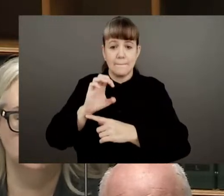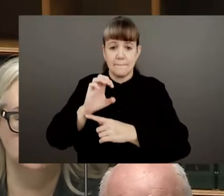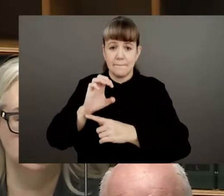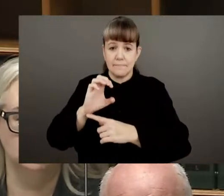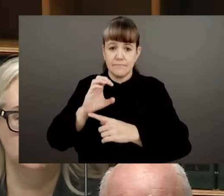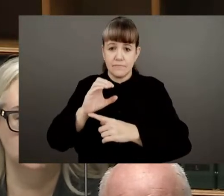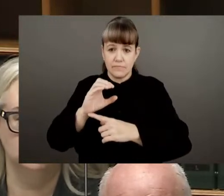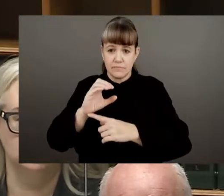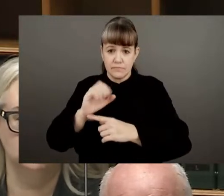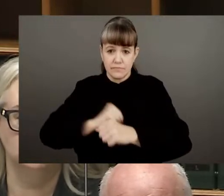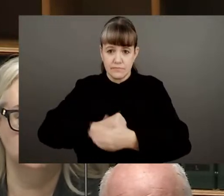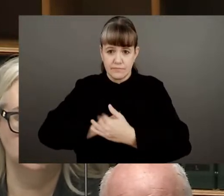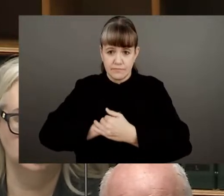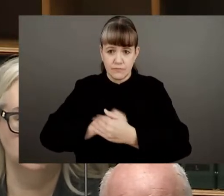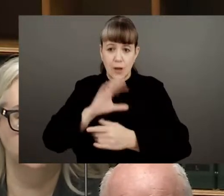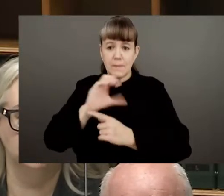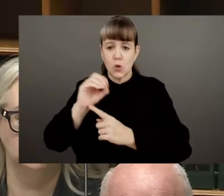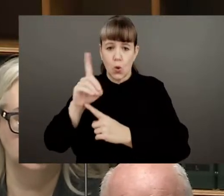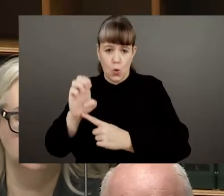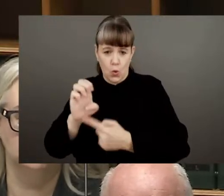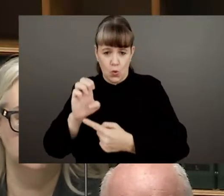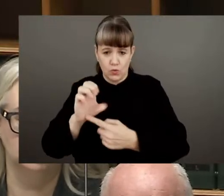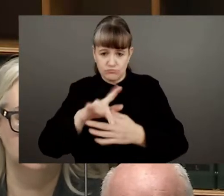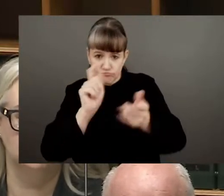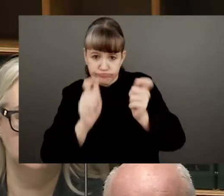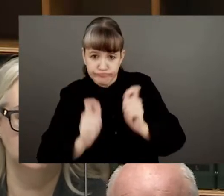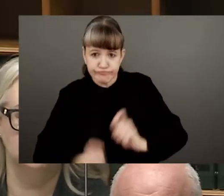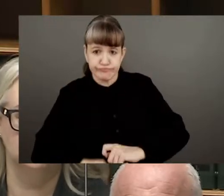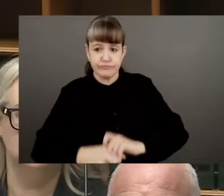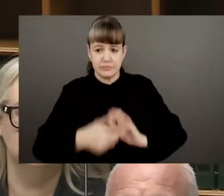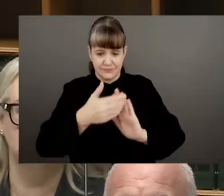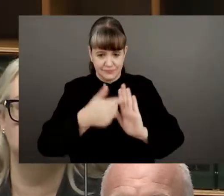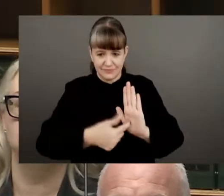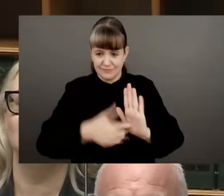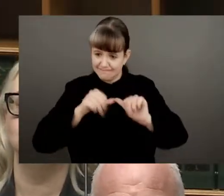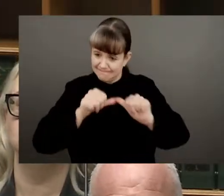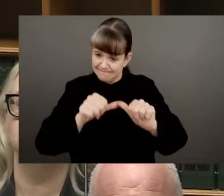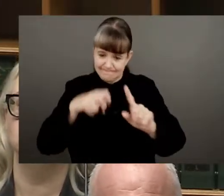these criminals that are causing harm to our streets and put them behind bars. Thank you, Mr. Speaker.